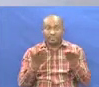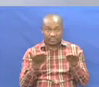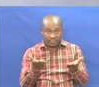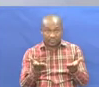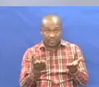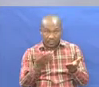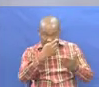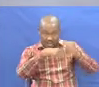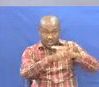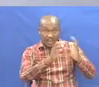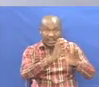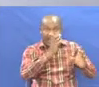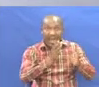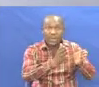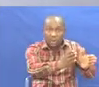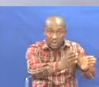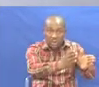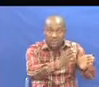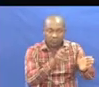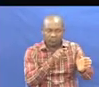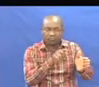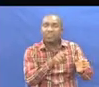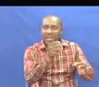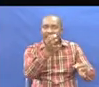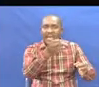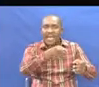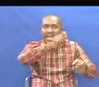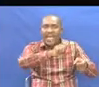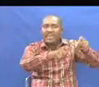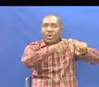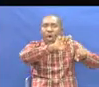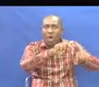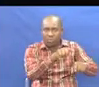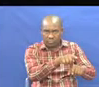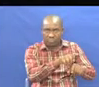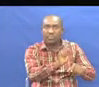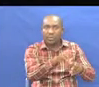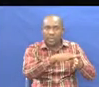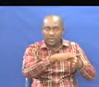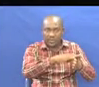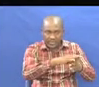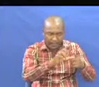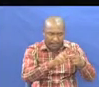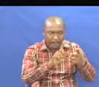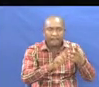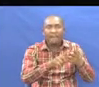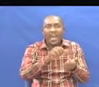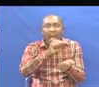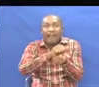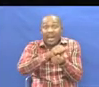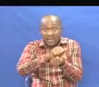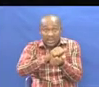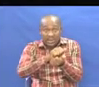In the laboratory preparation of oxygen, there are some chemicals which is used, but also there are some apparatus